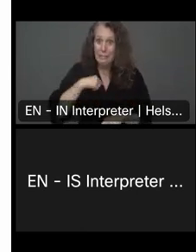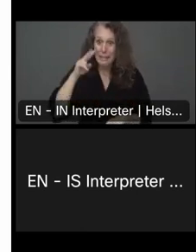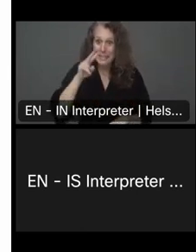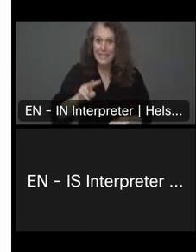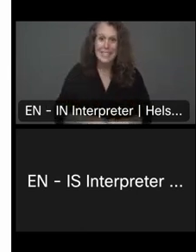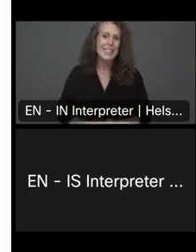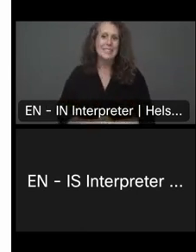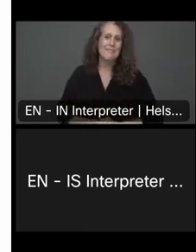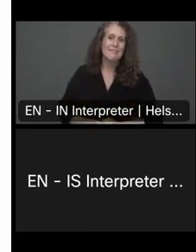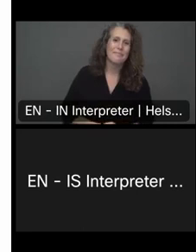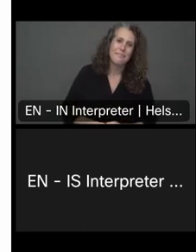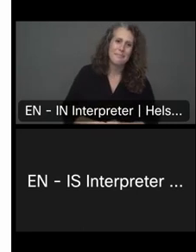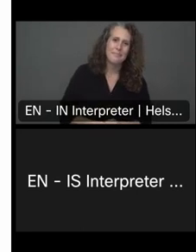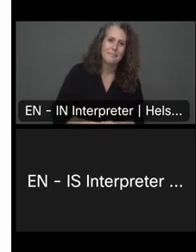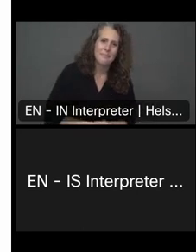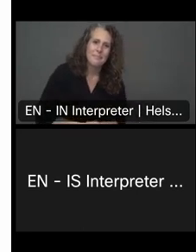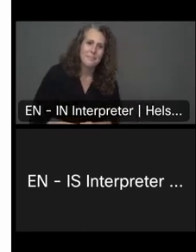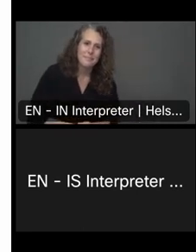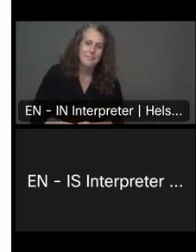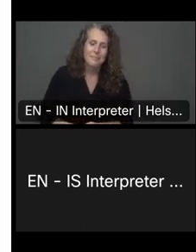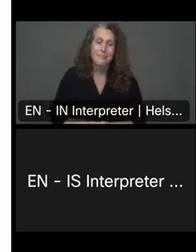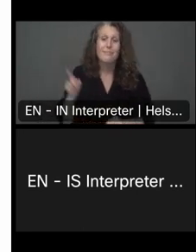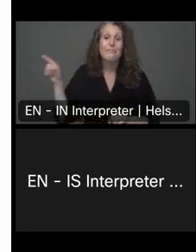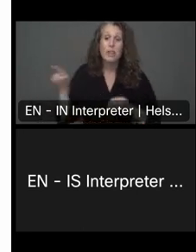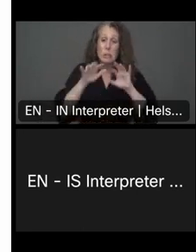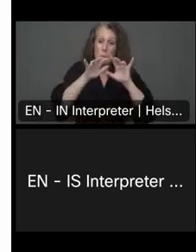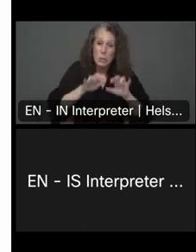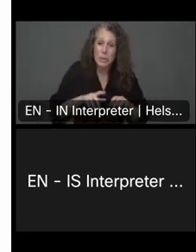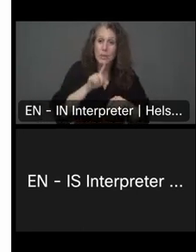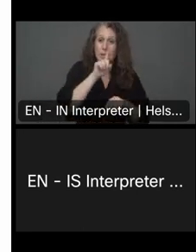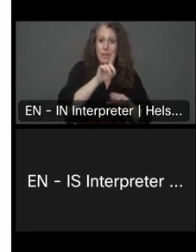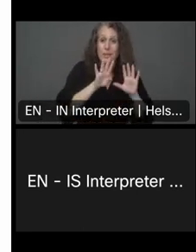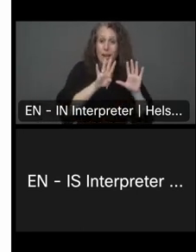his 1972 dissertation was foreshadowed in